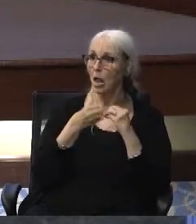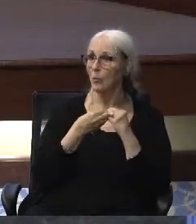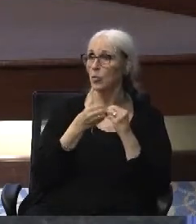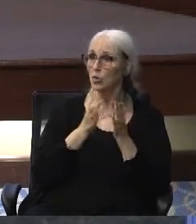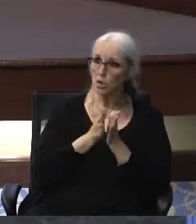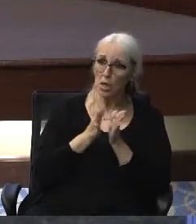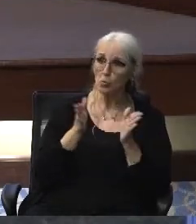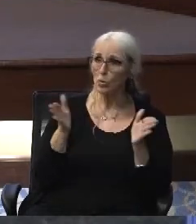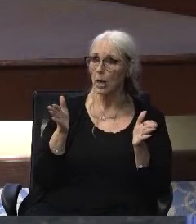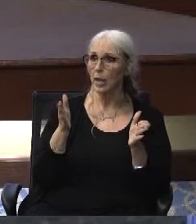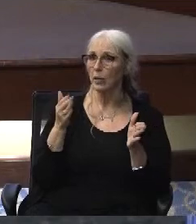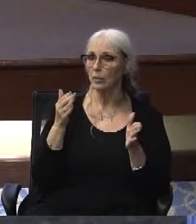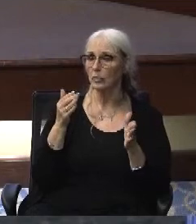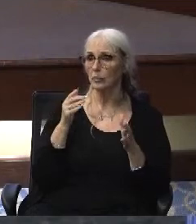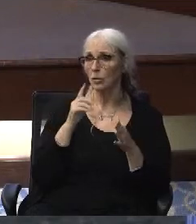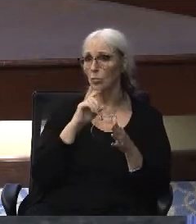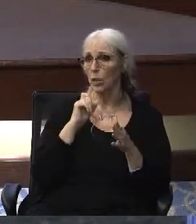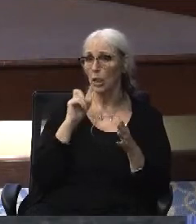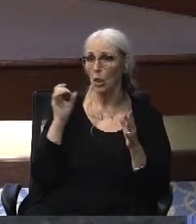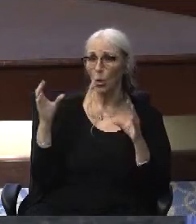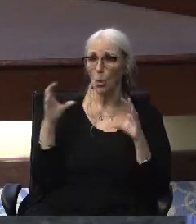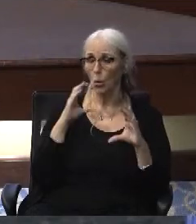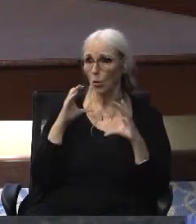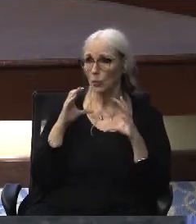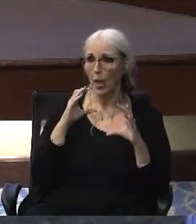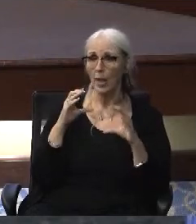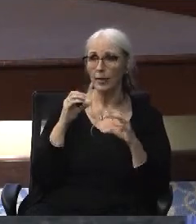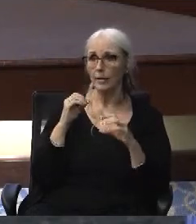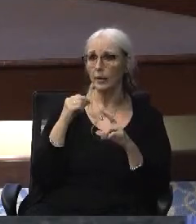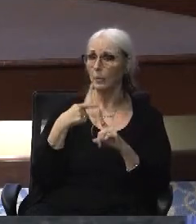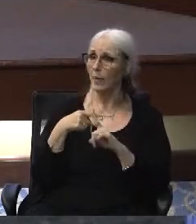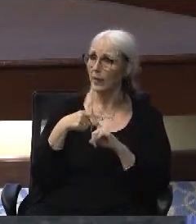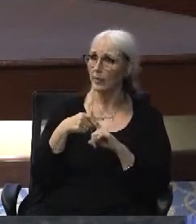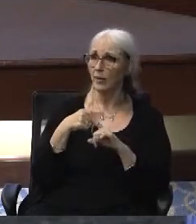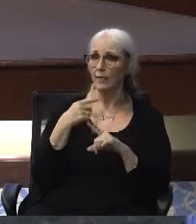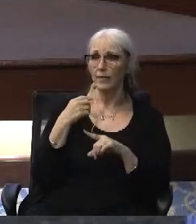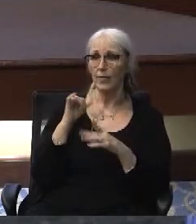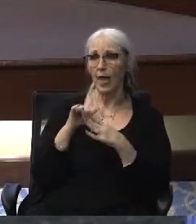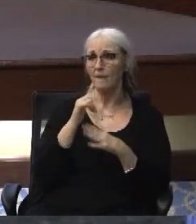generally, weirdly correspond with the effectiveness of the vaccine.